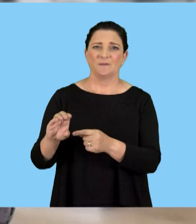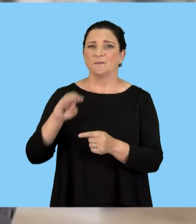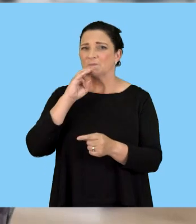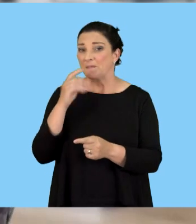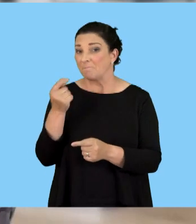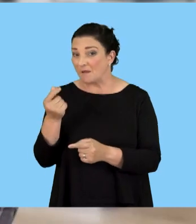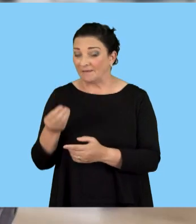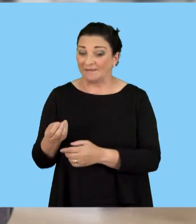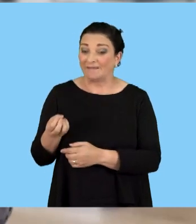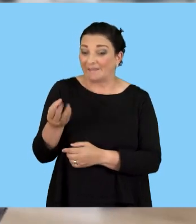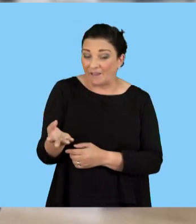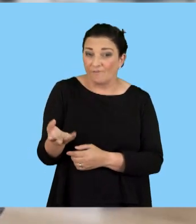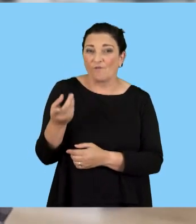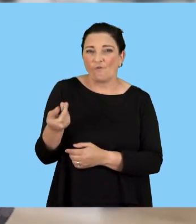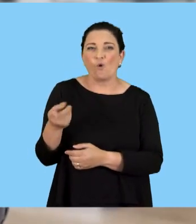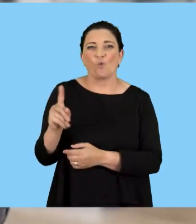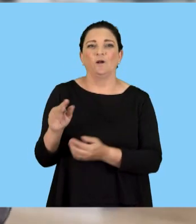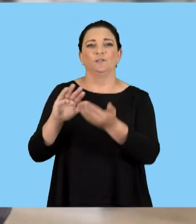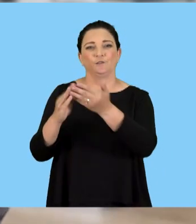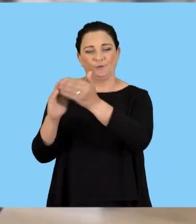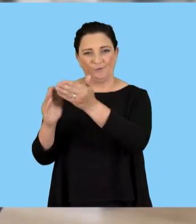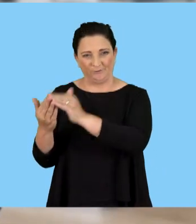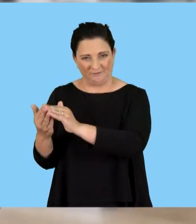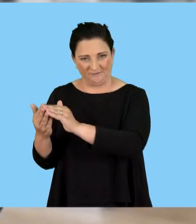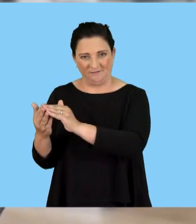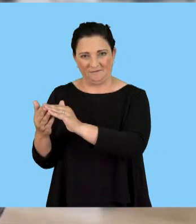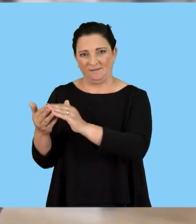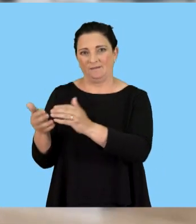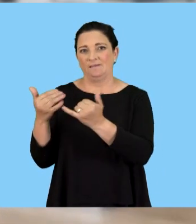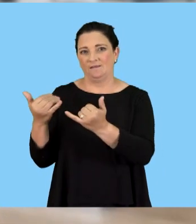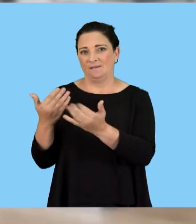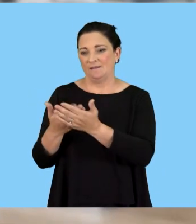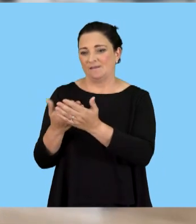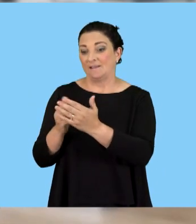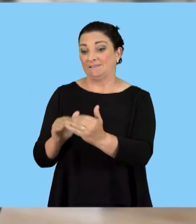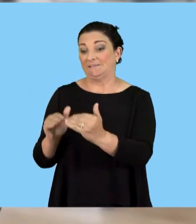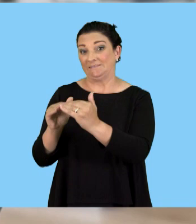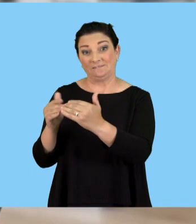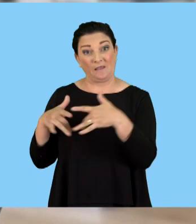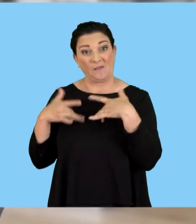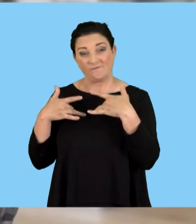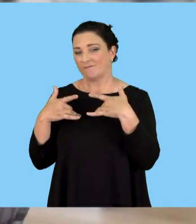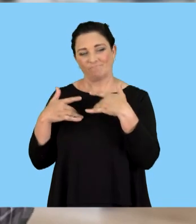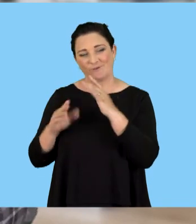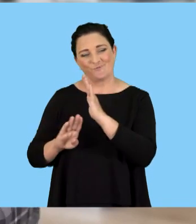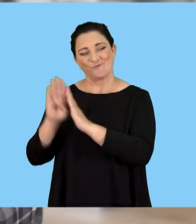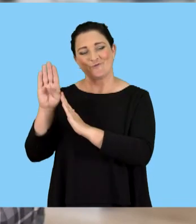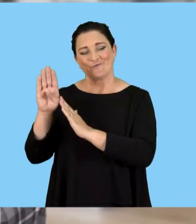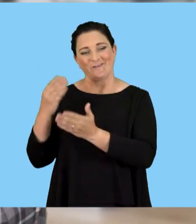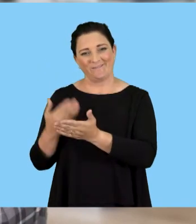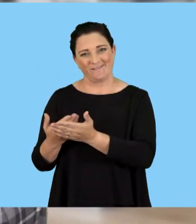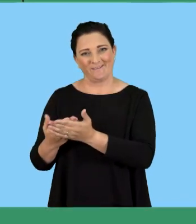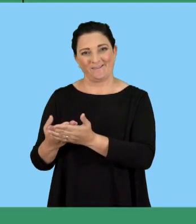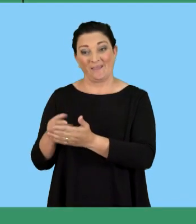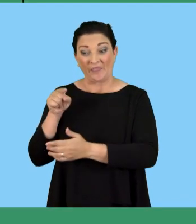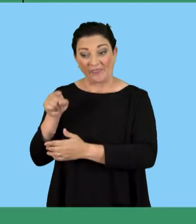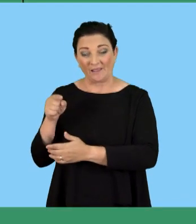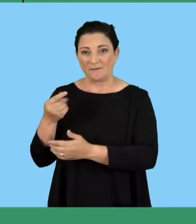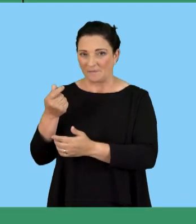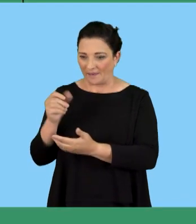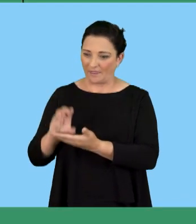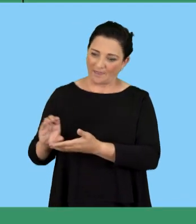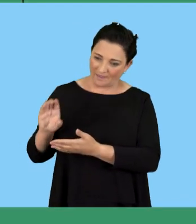practices so that the practices could be ethical and could lead to economic development. But when you look into corporate